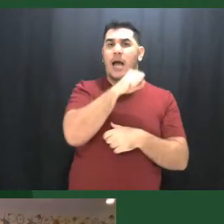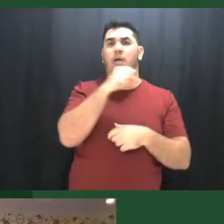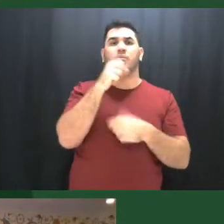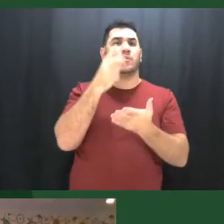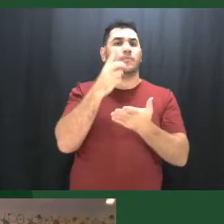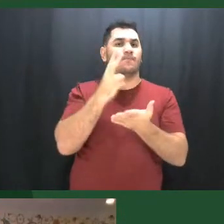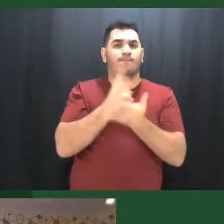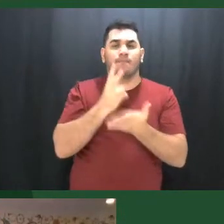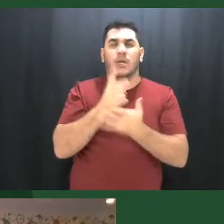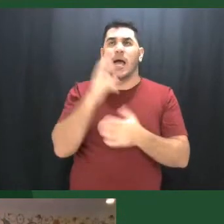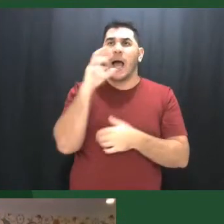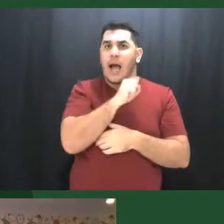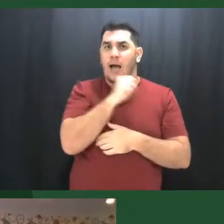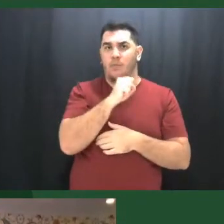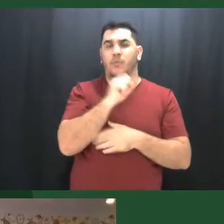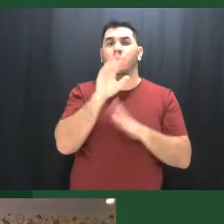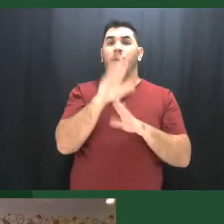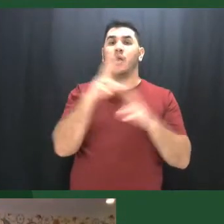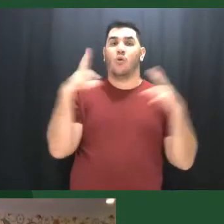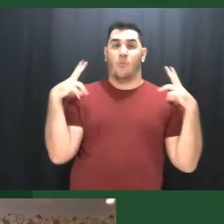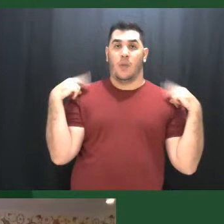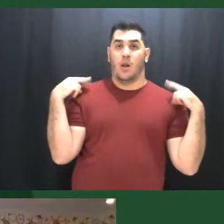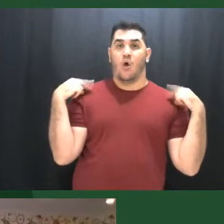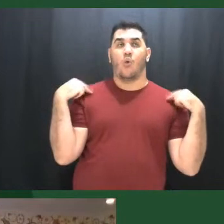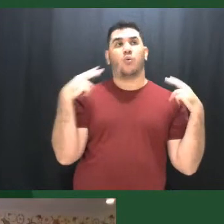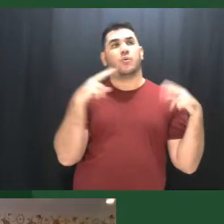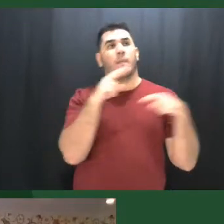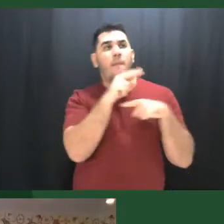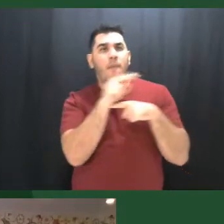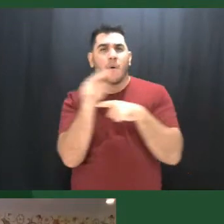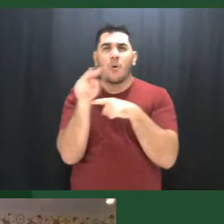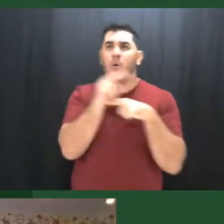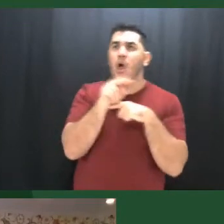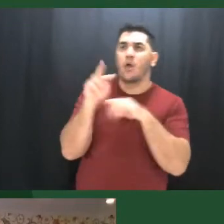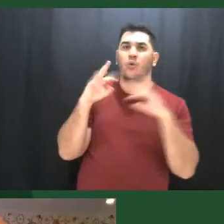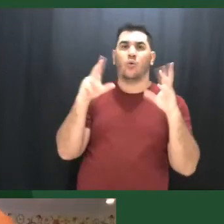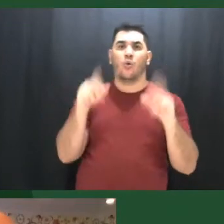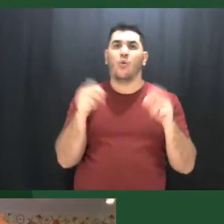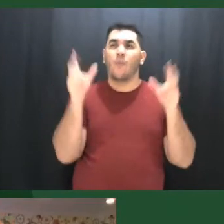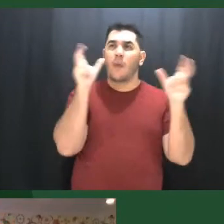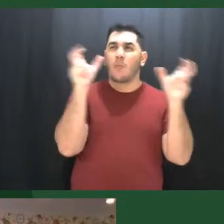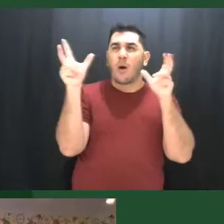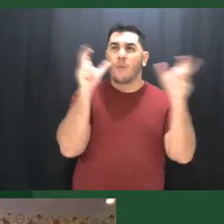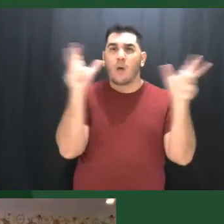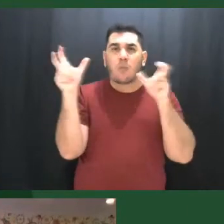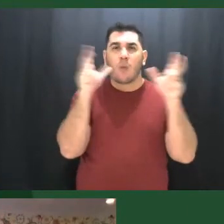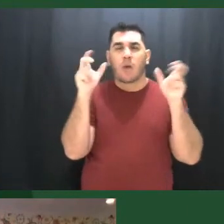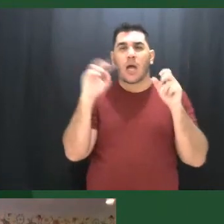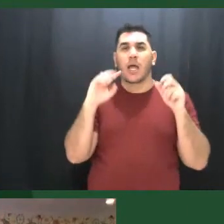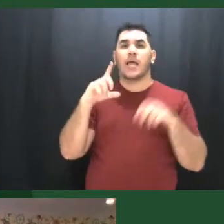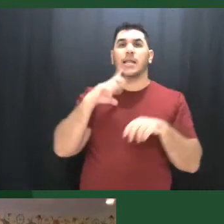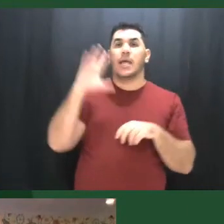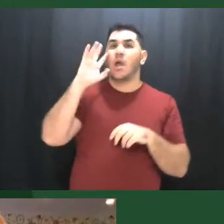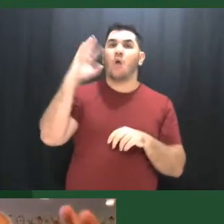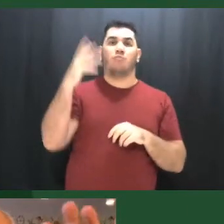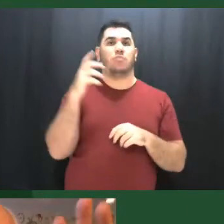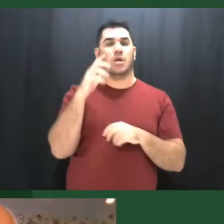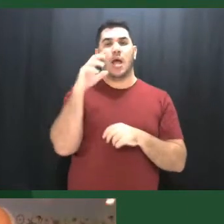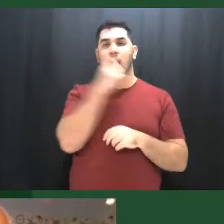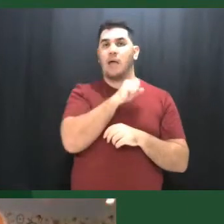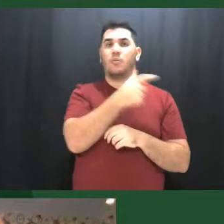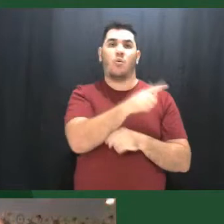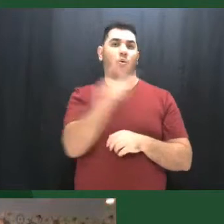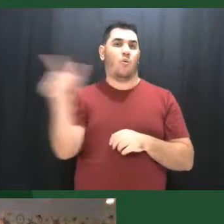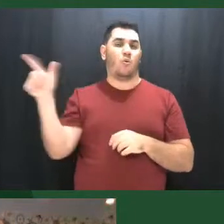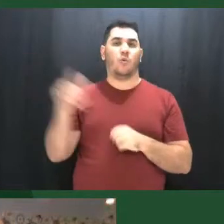pilots are watching what happens, and they make decisions at the rate of every few minutes. And so they